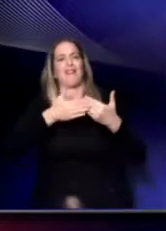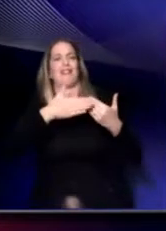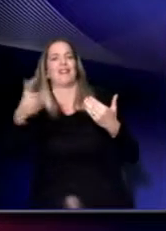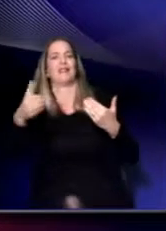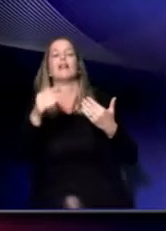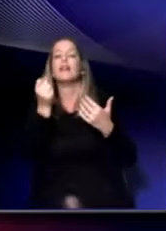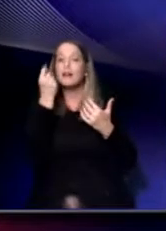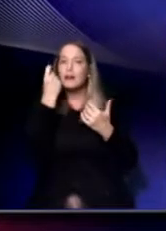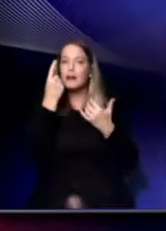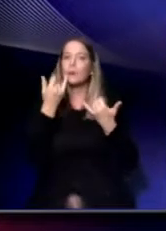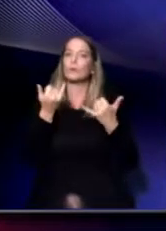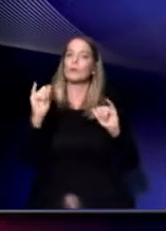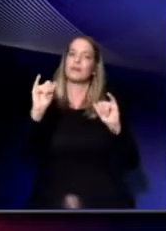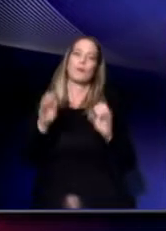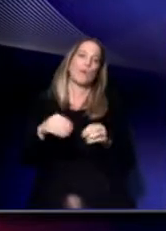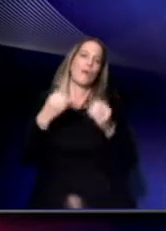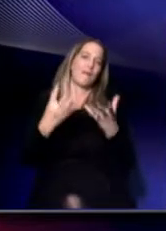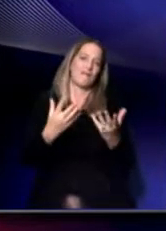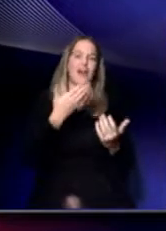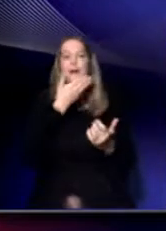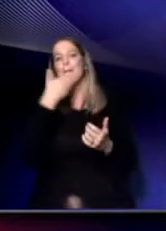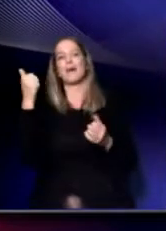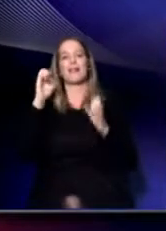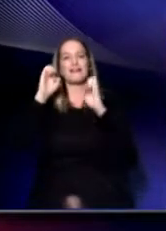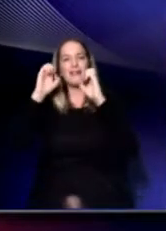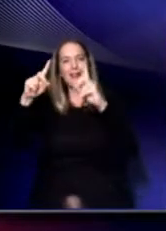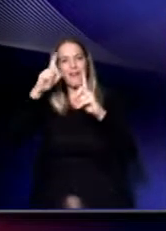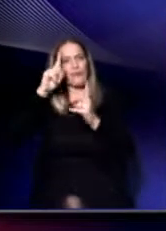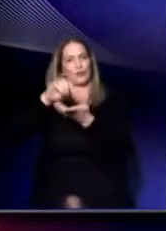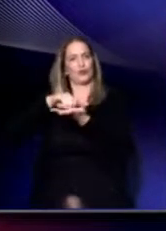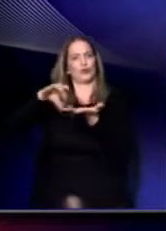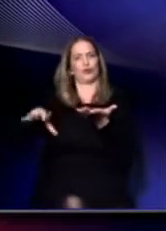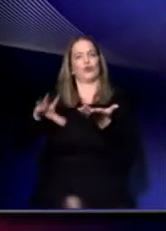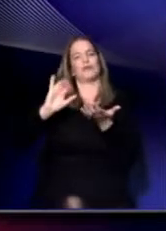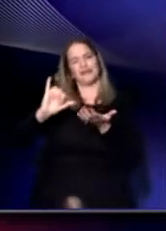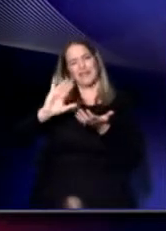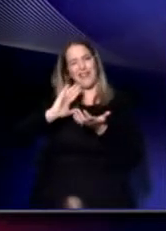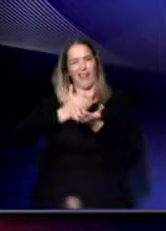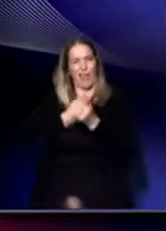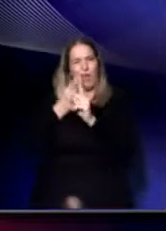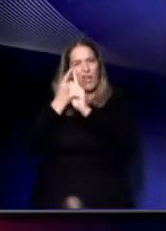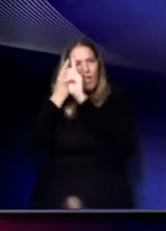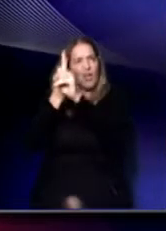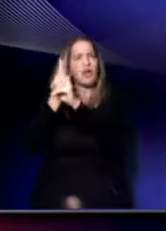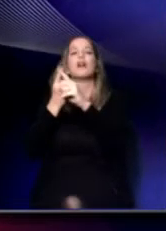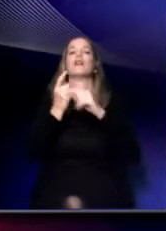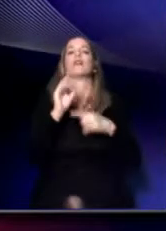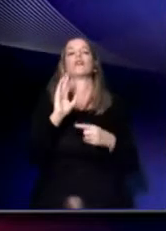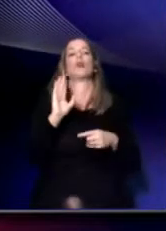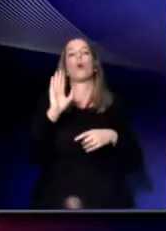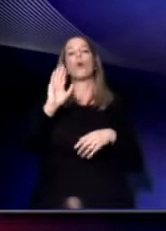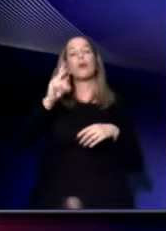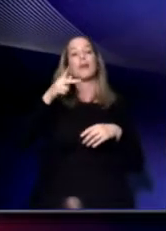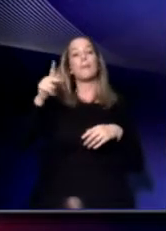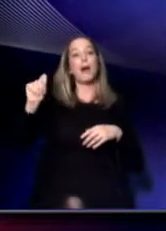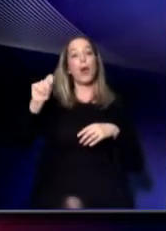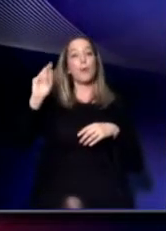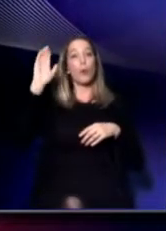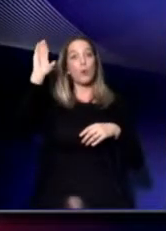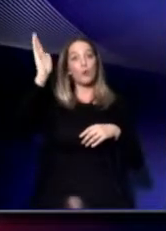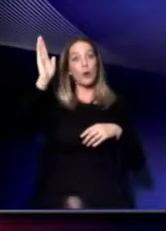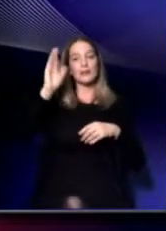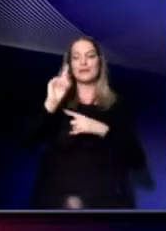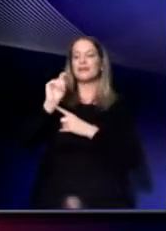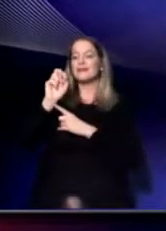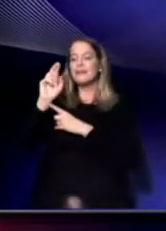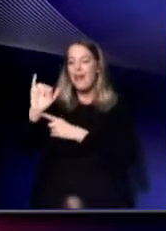provide the best education we can for our students, and that's the primary goal. So in the PowerPoint presentation that Terry, I, and